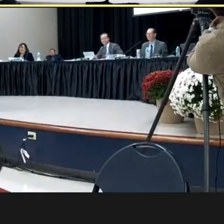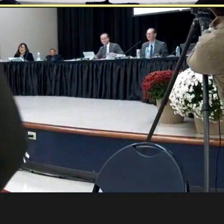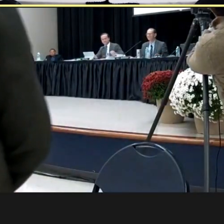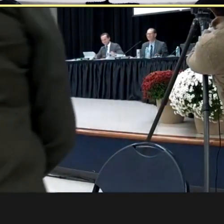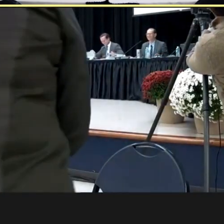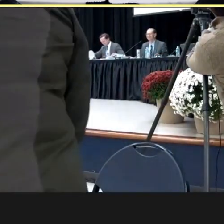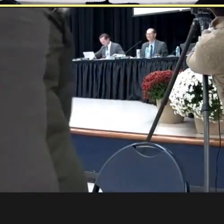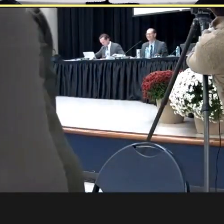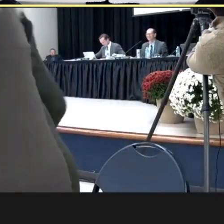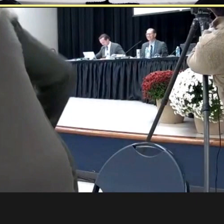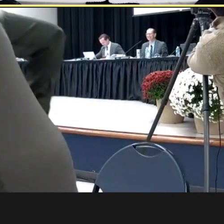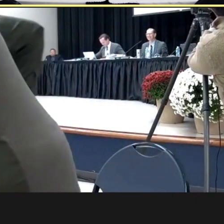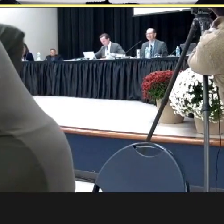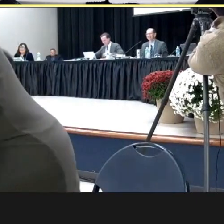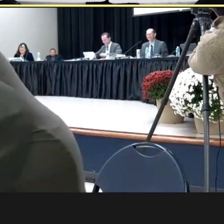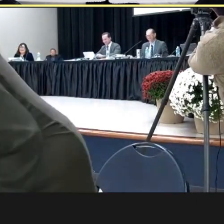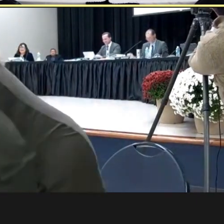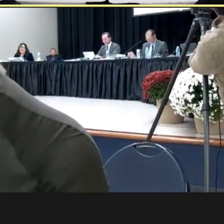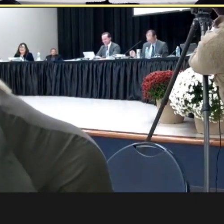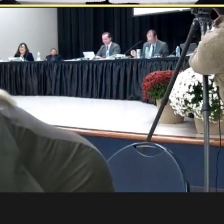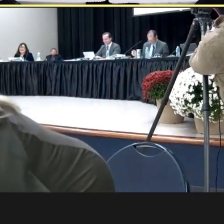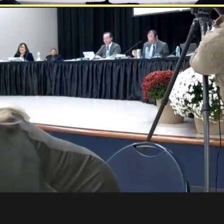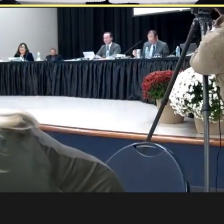Good job.